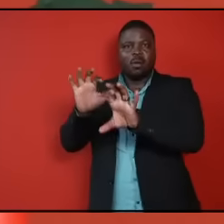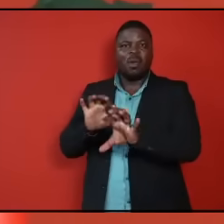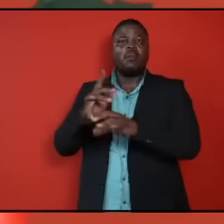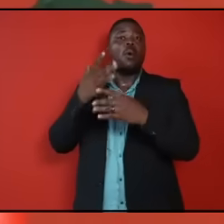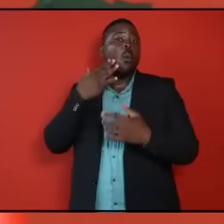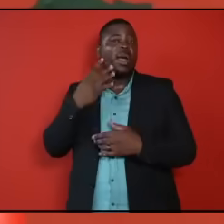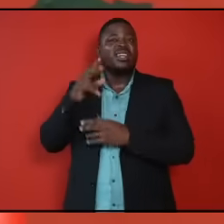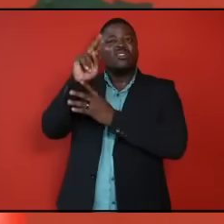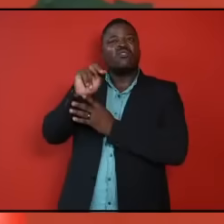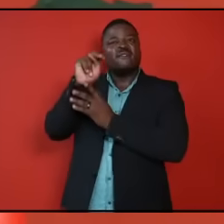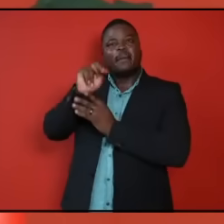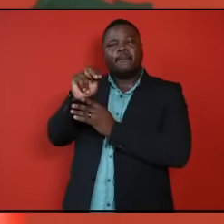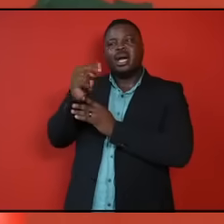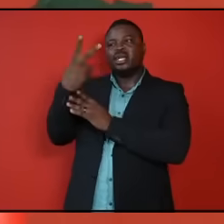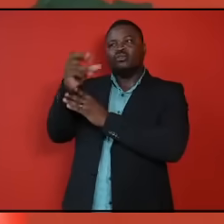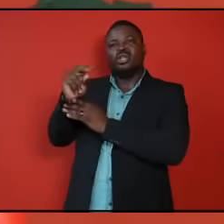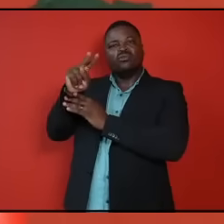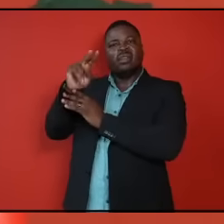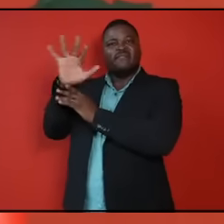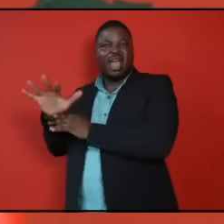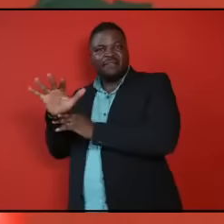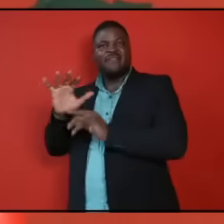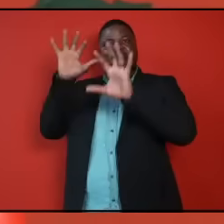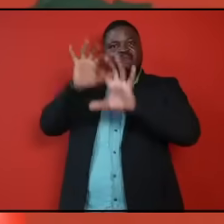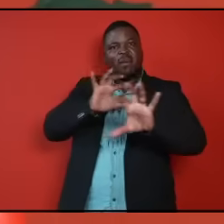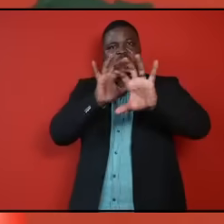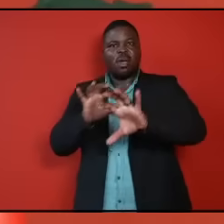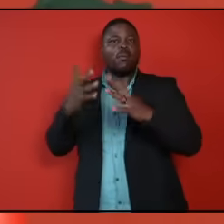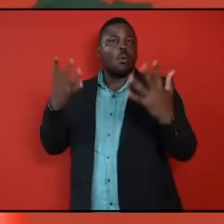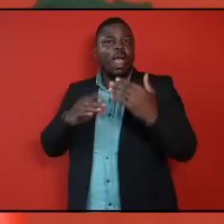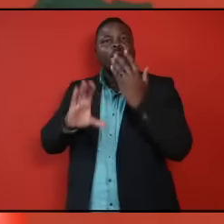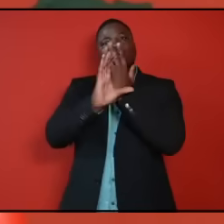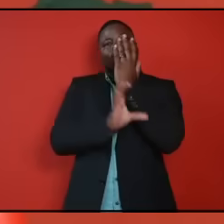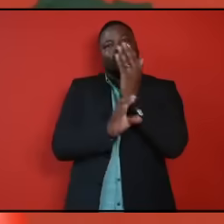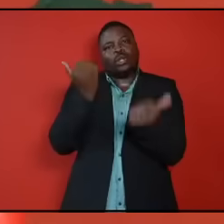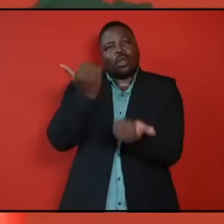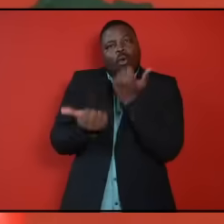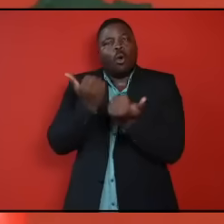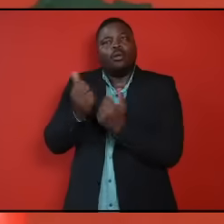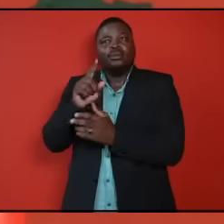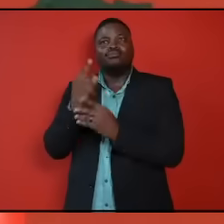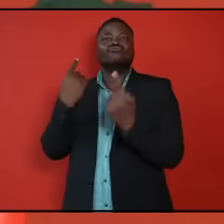which outlined how delays in releasing judgments, especially where constitutional